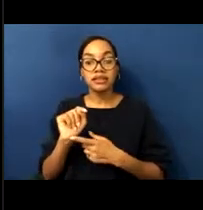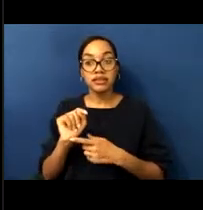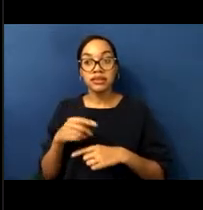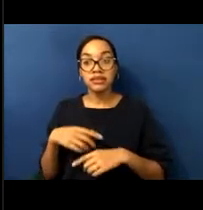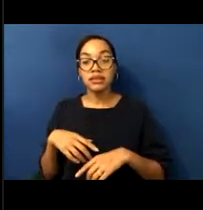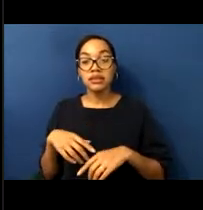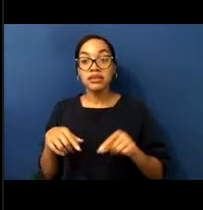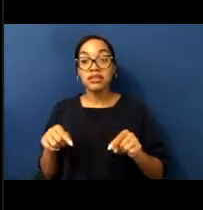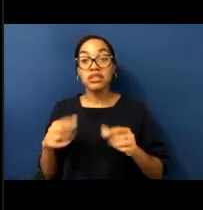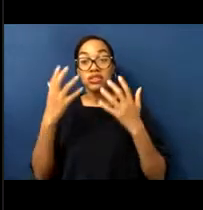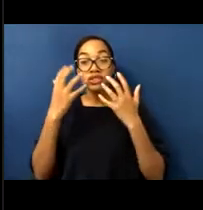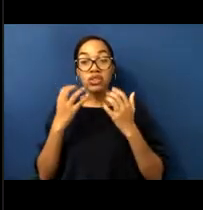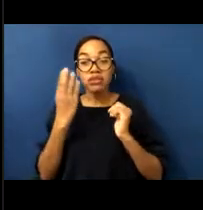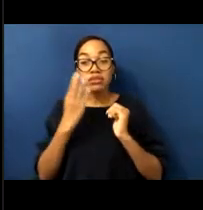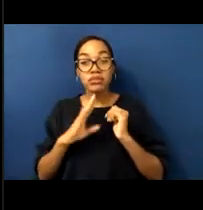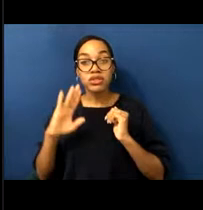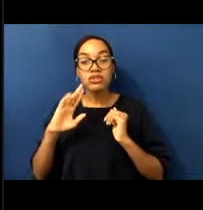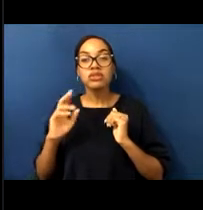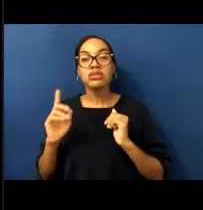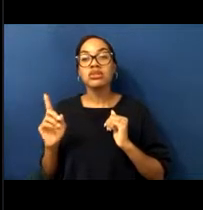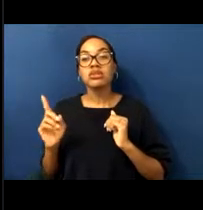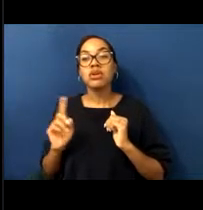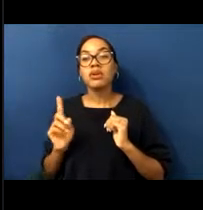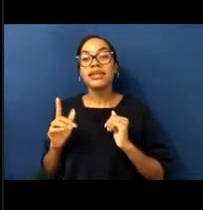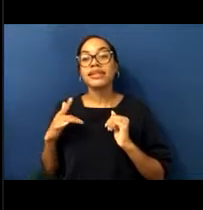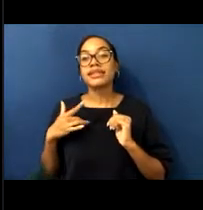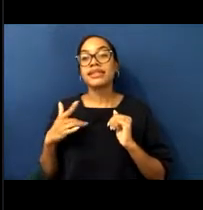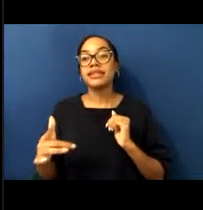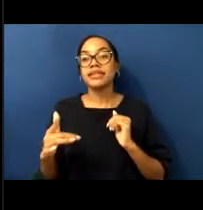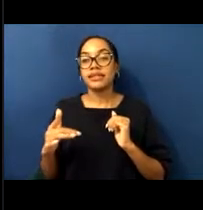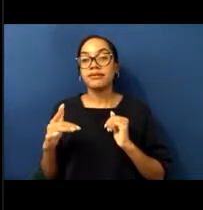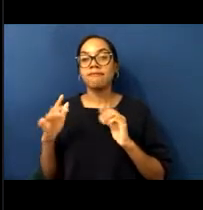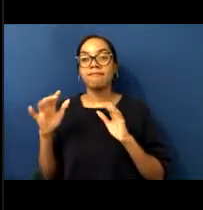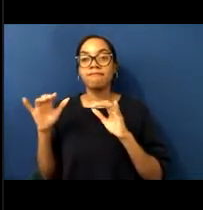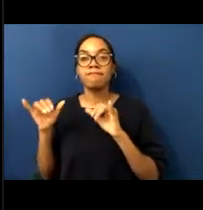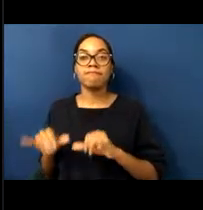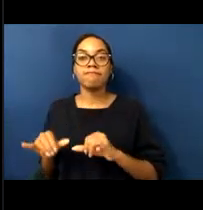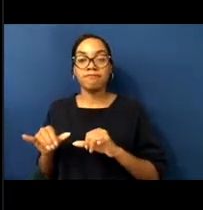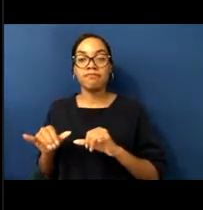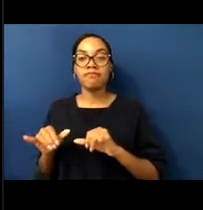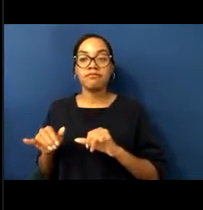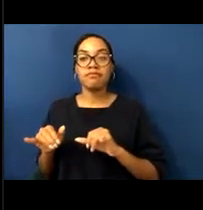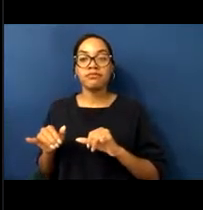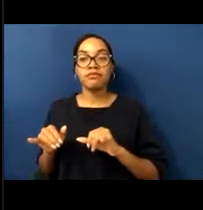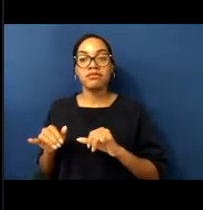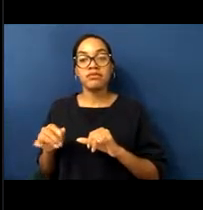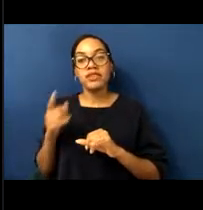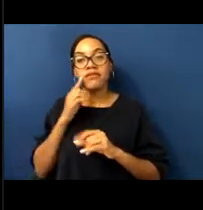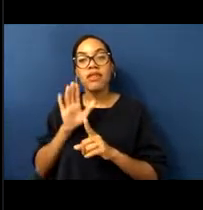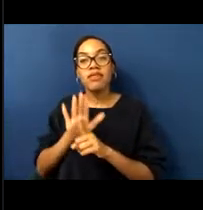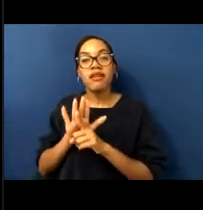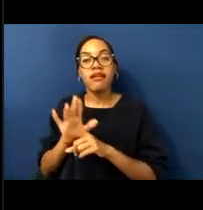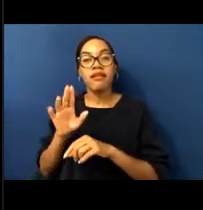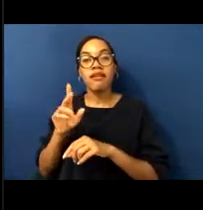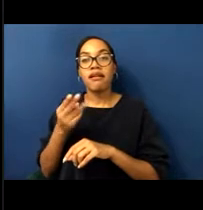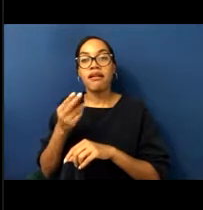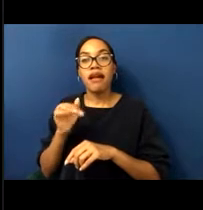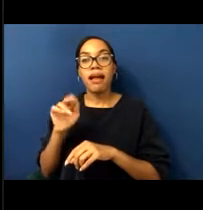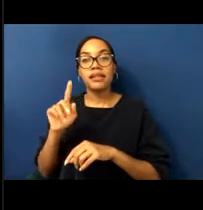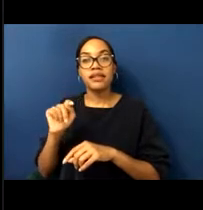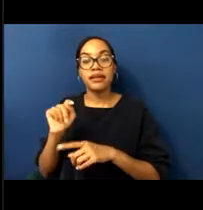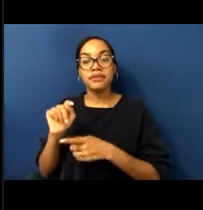areas are where these turtles typically occupy their ocean, their ocean habitat is suggested to exist. But what I want you to focus